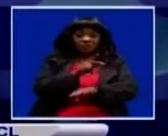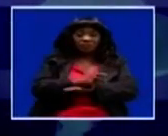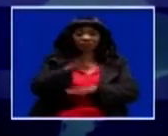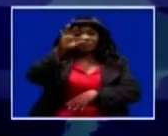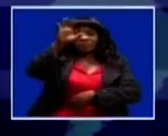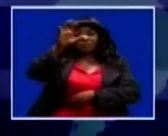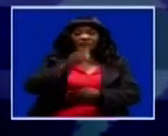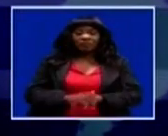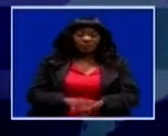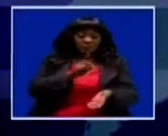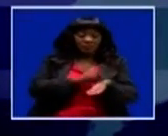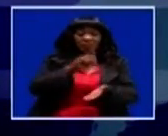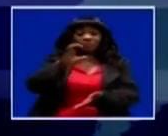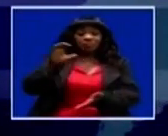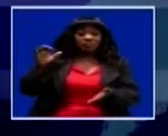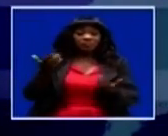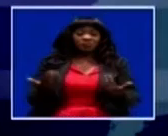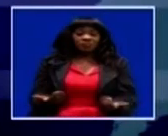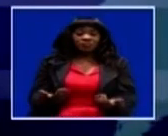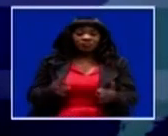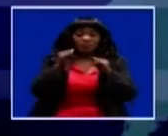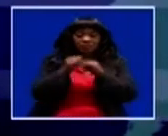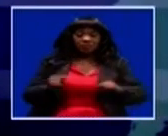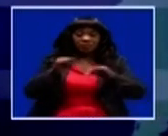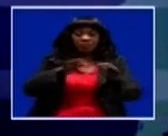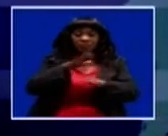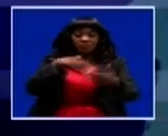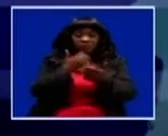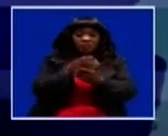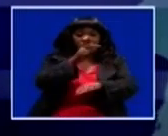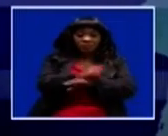And Dr. Chilufya says government will endeavour to implement all the